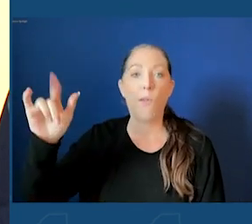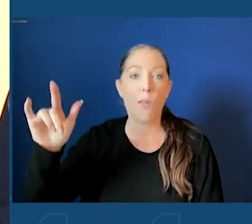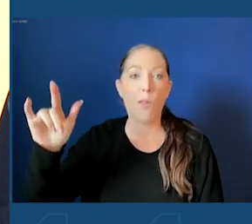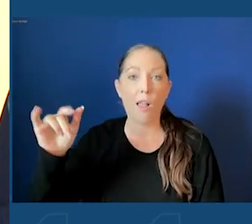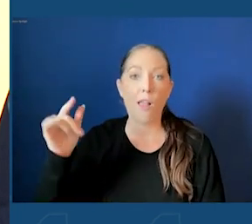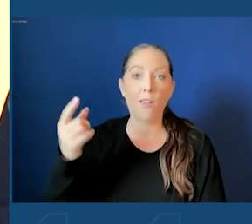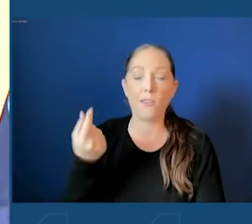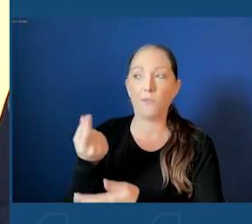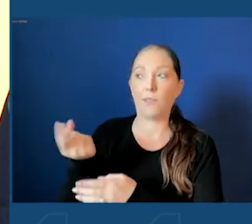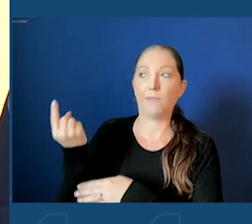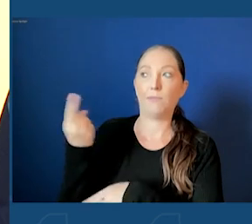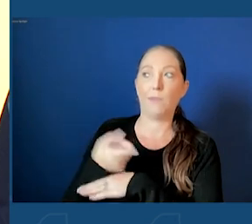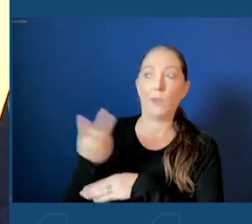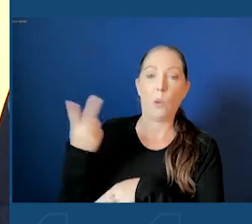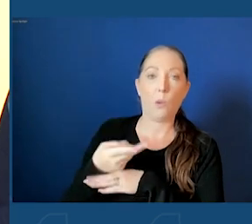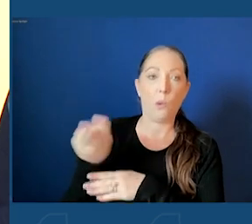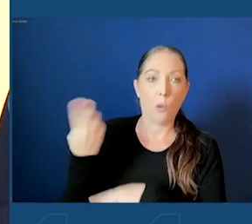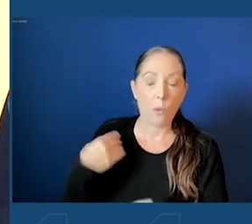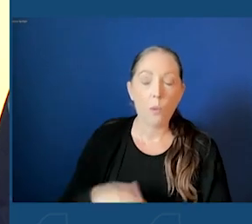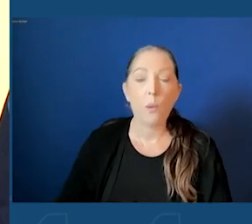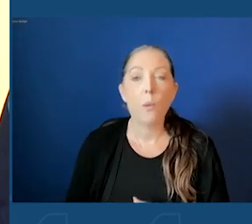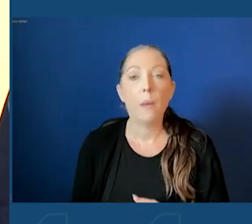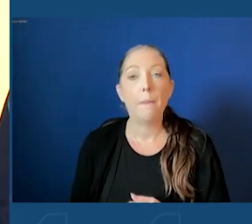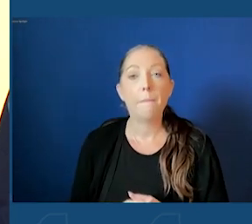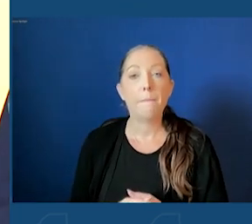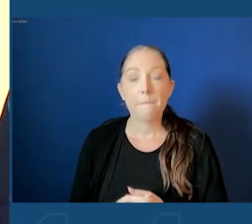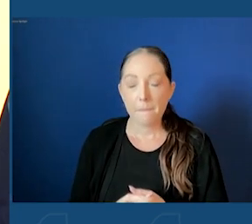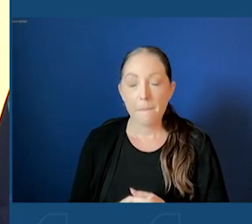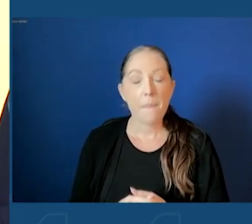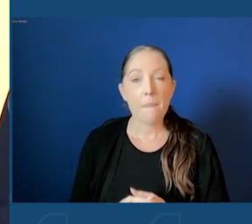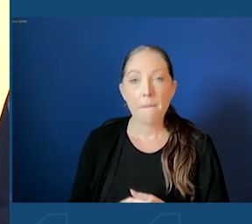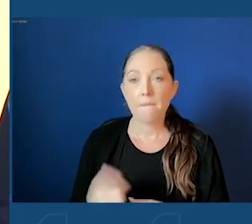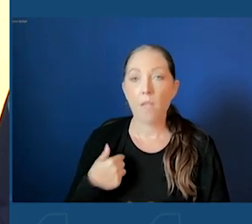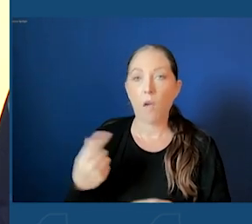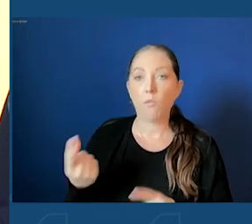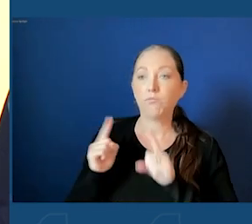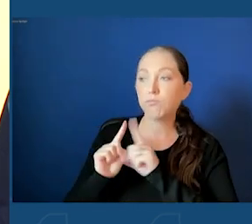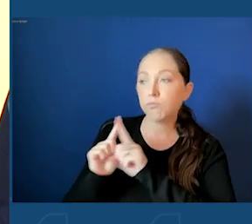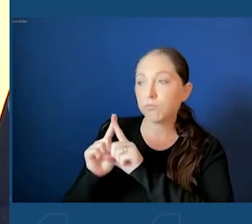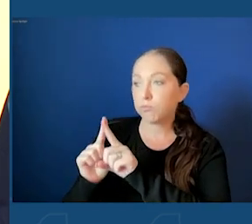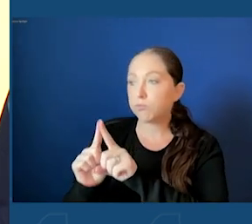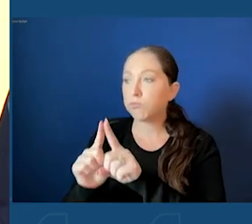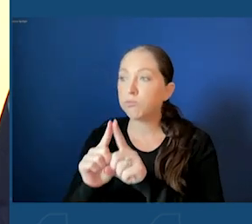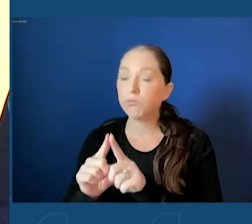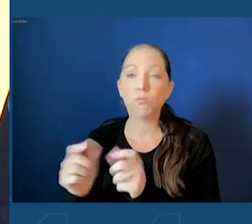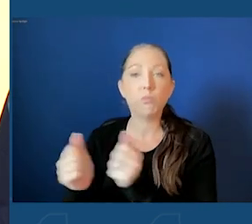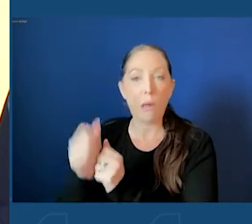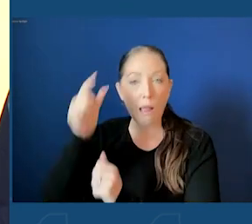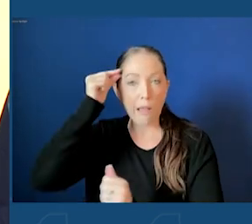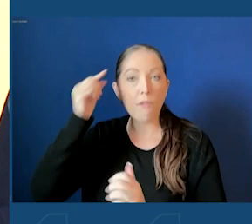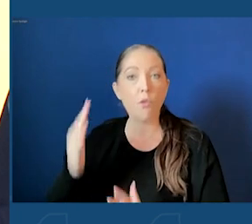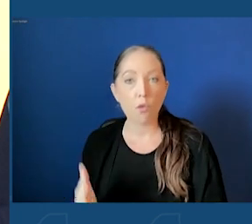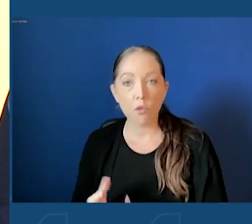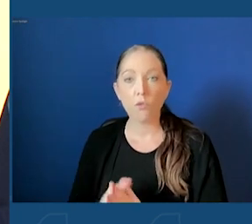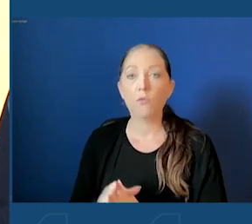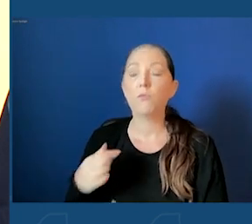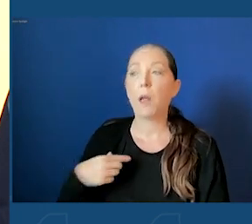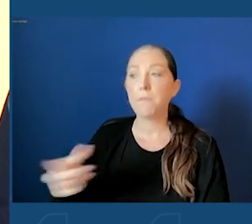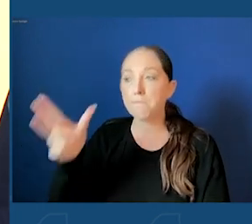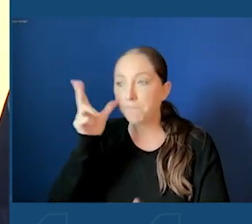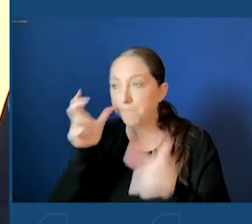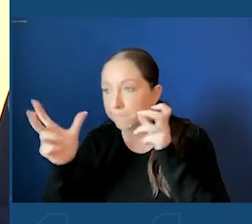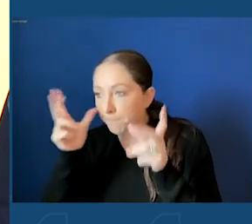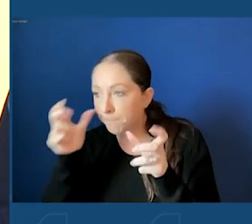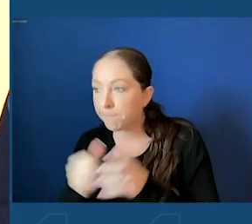of days. You know, I've been with the governor a lot of times, and I listen and I read her biography, and there's a lot